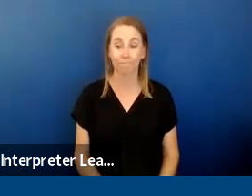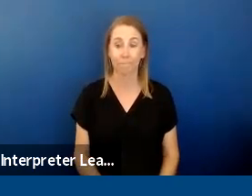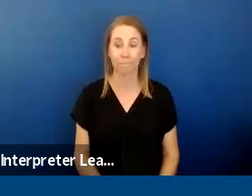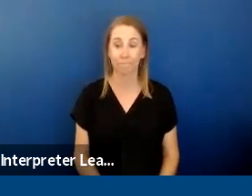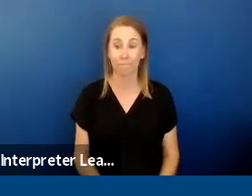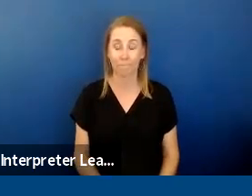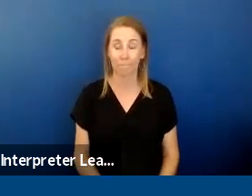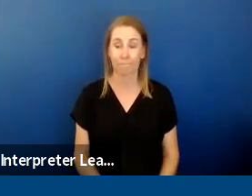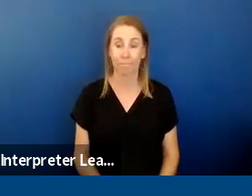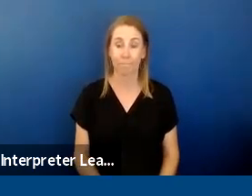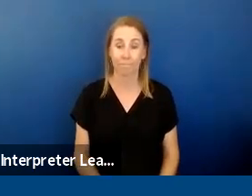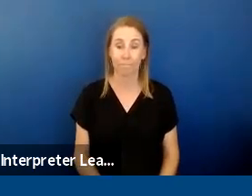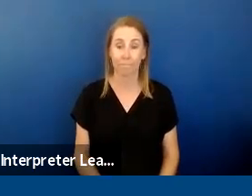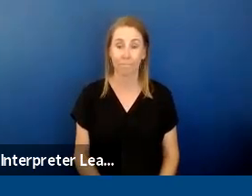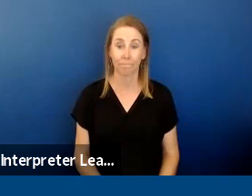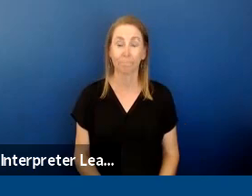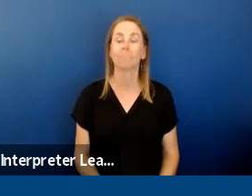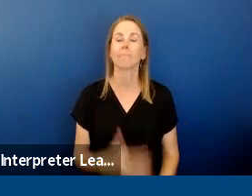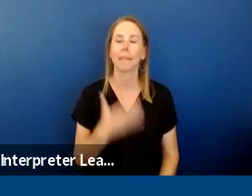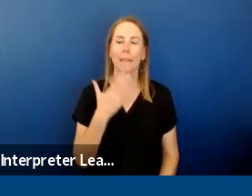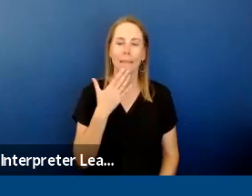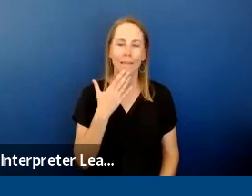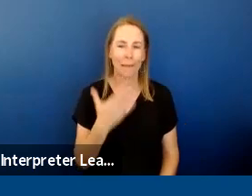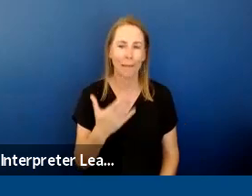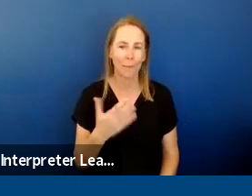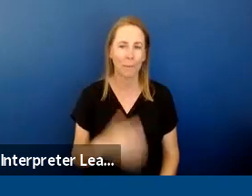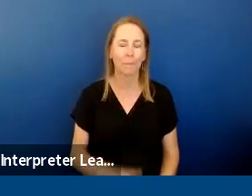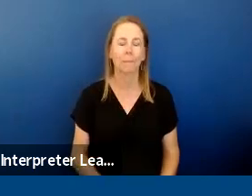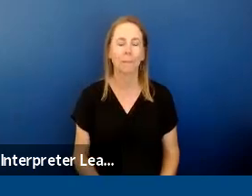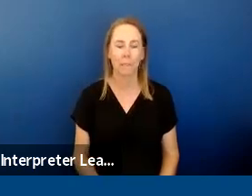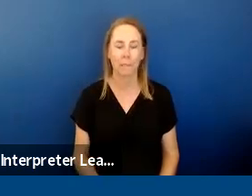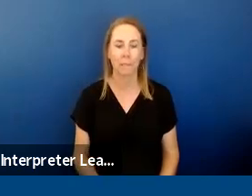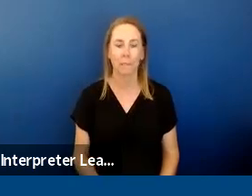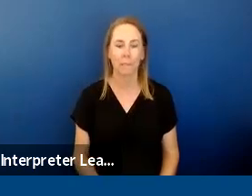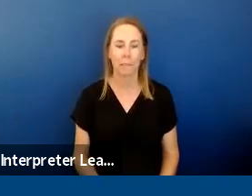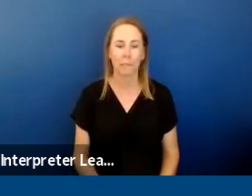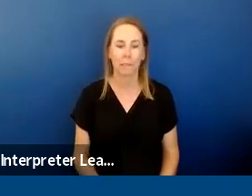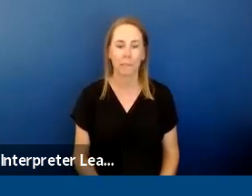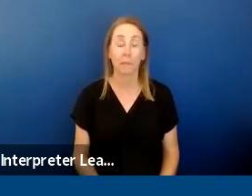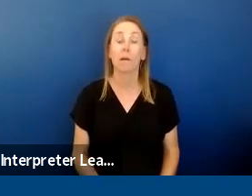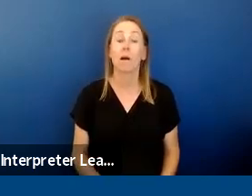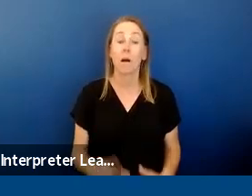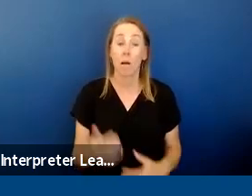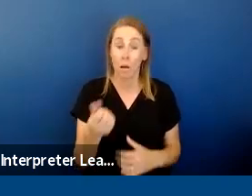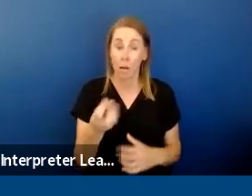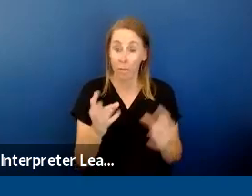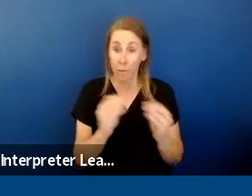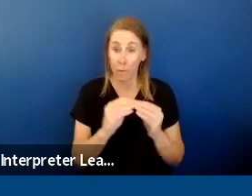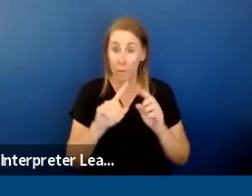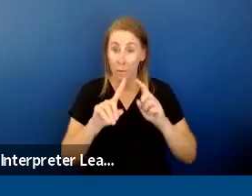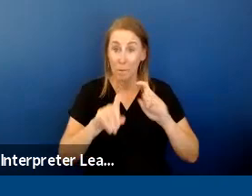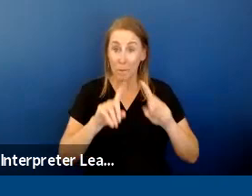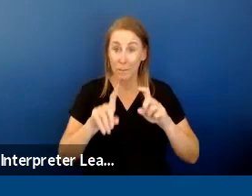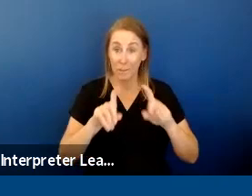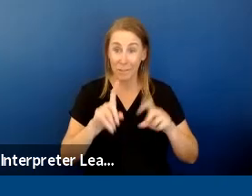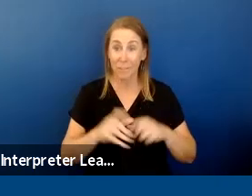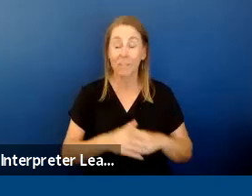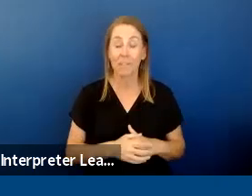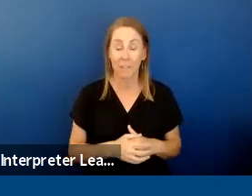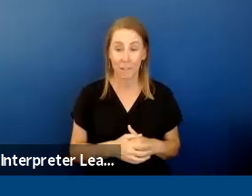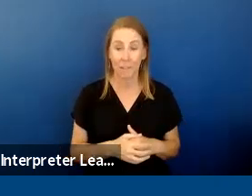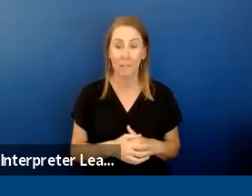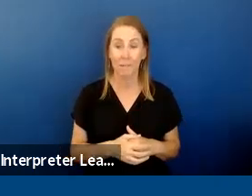something that the Red Cross would do? I don't know that the Red Cross differentiates between disasters. If you're